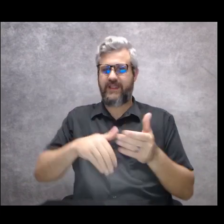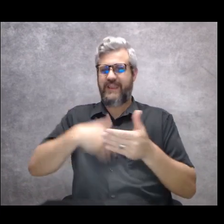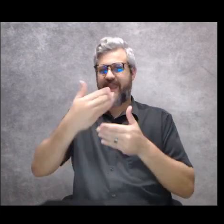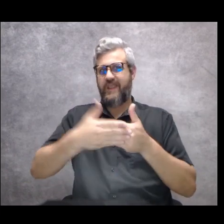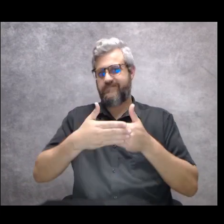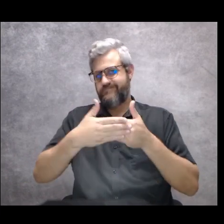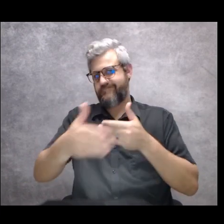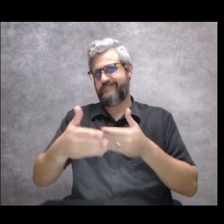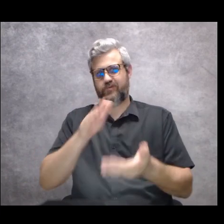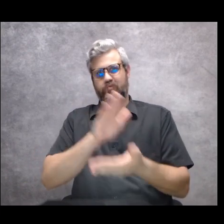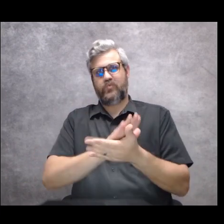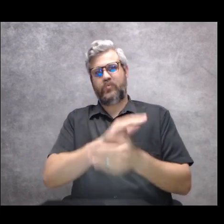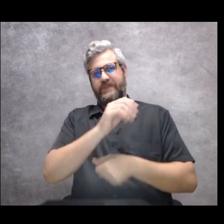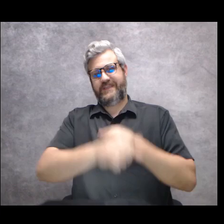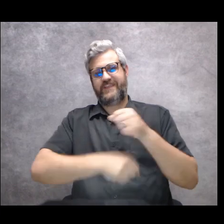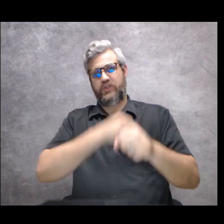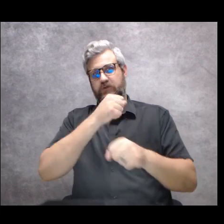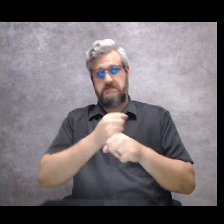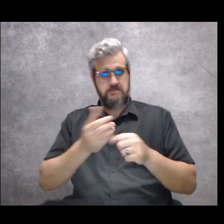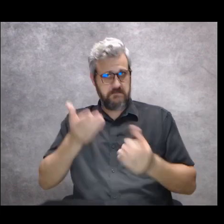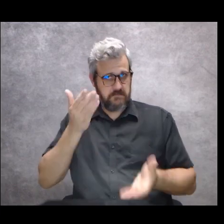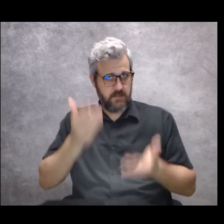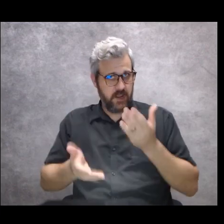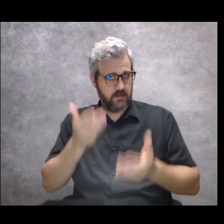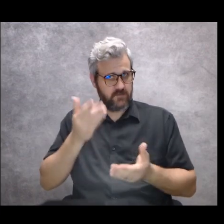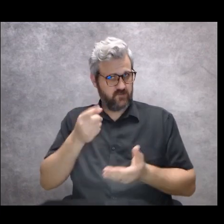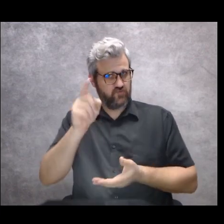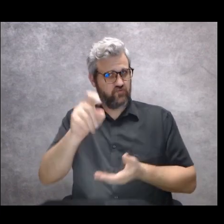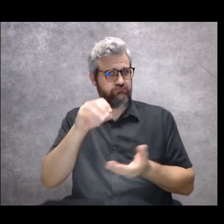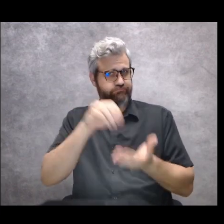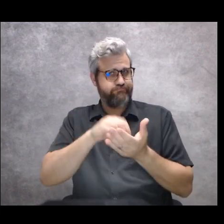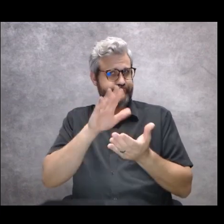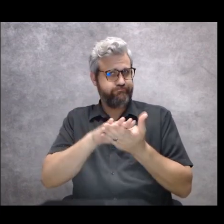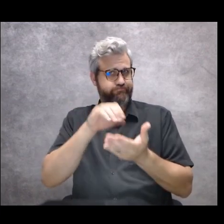document any of these discussions.